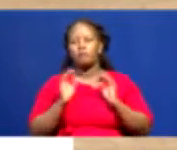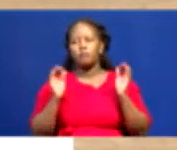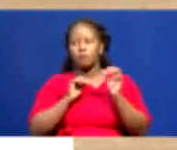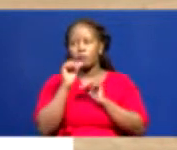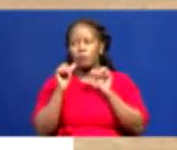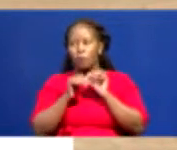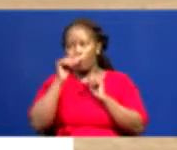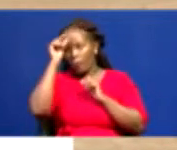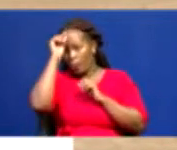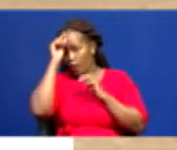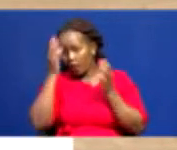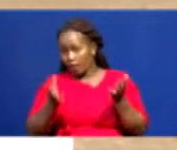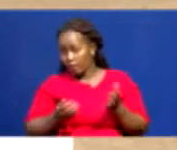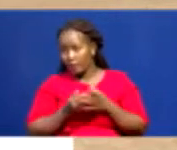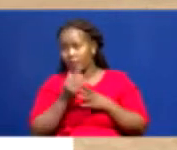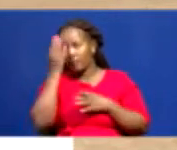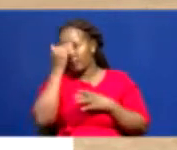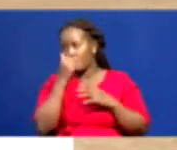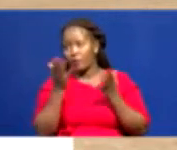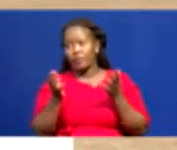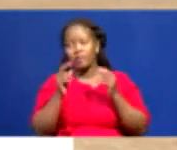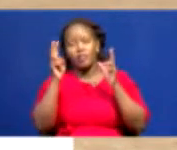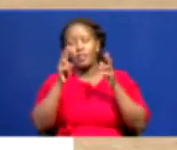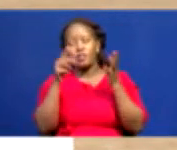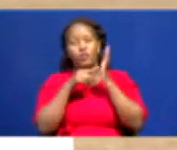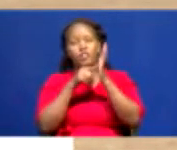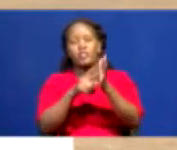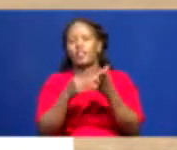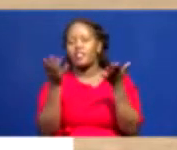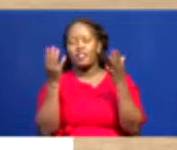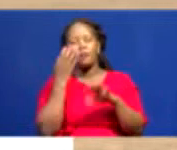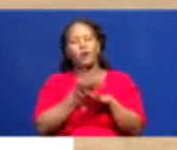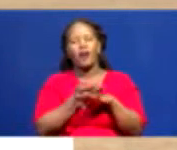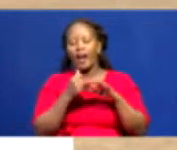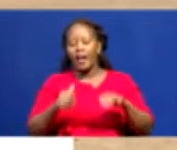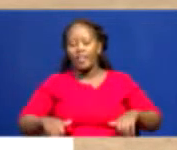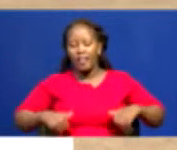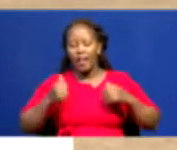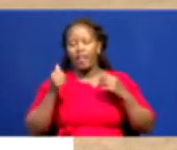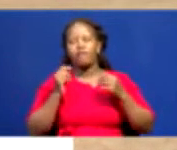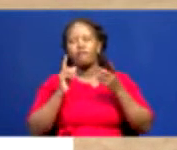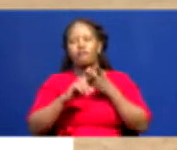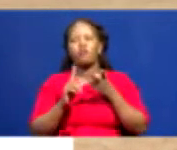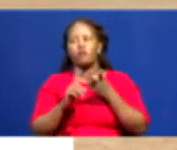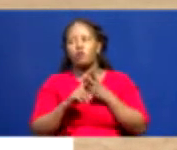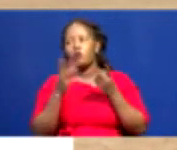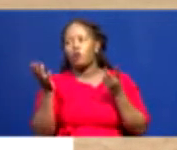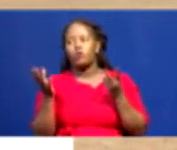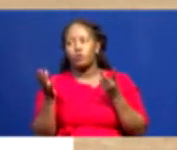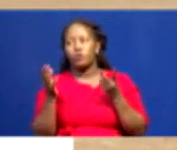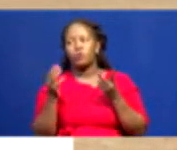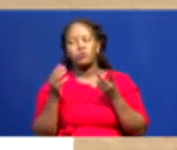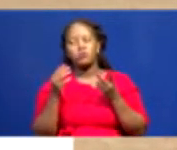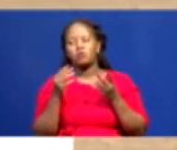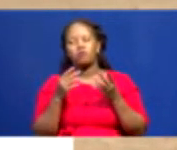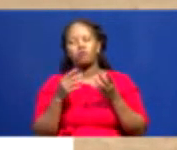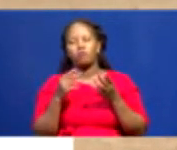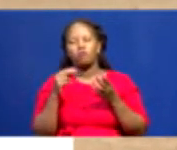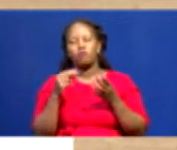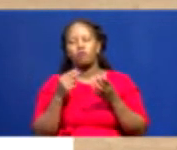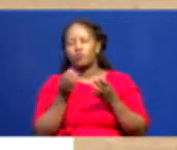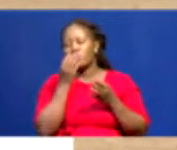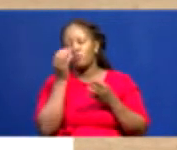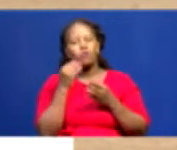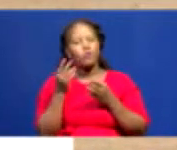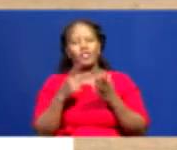government because of issues such as the cost of living due to the high prices of food